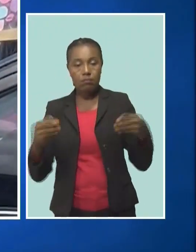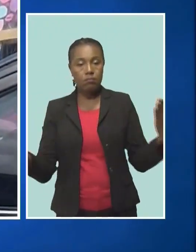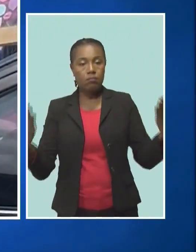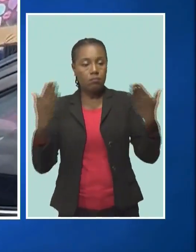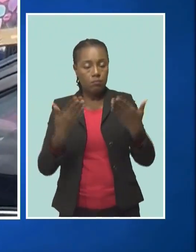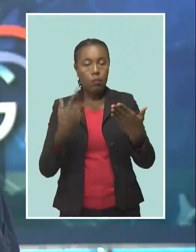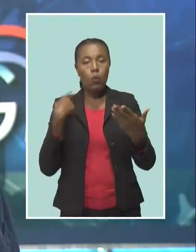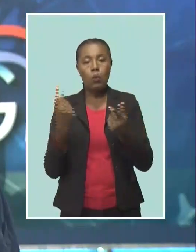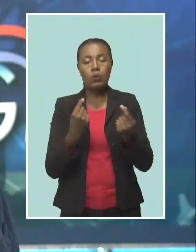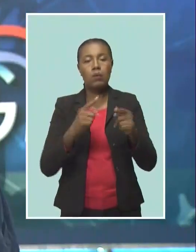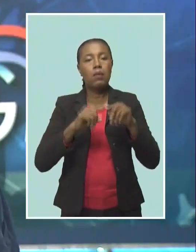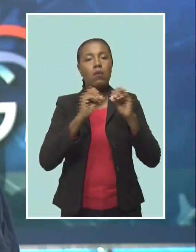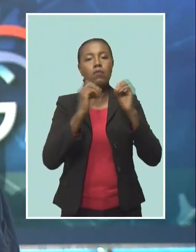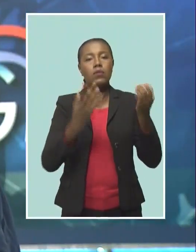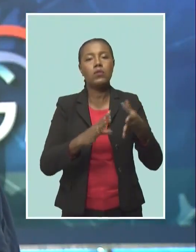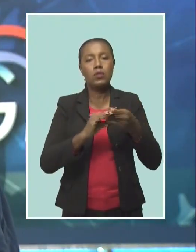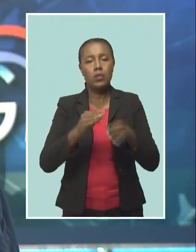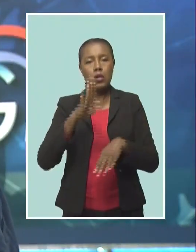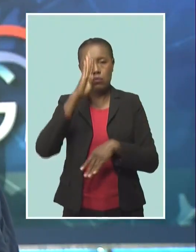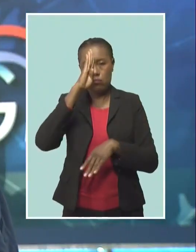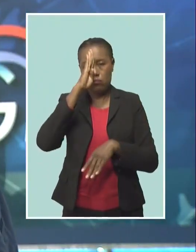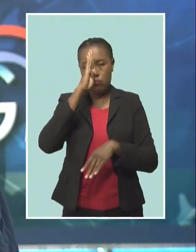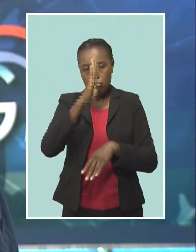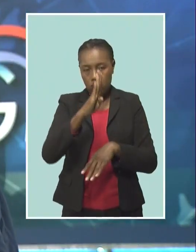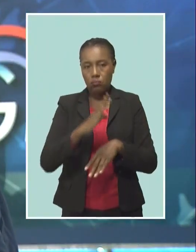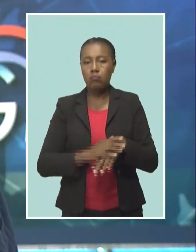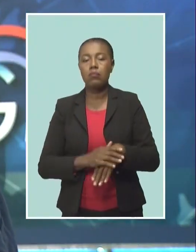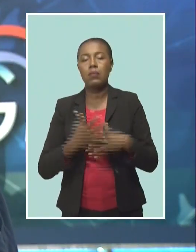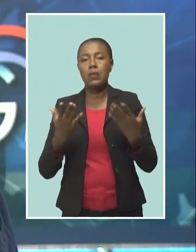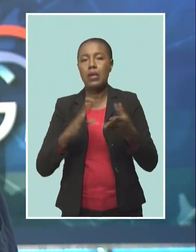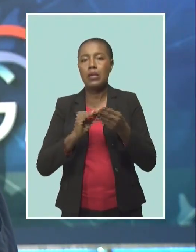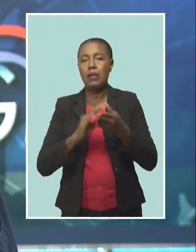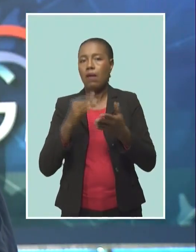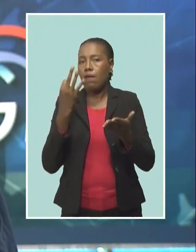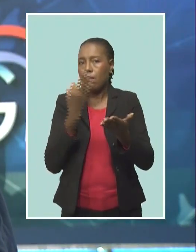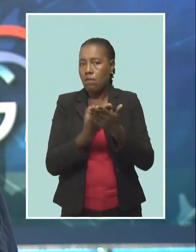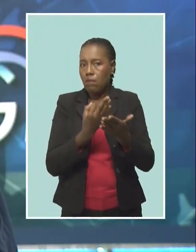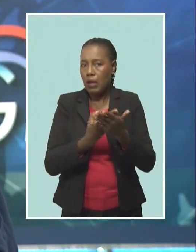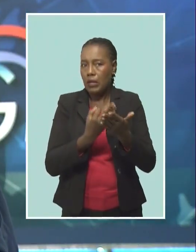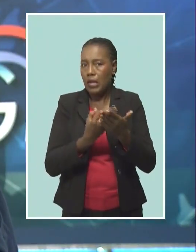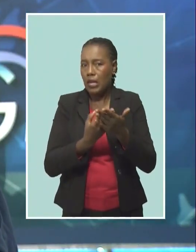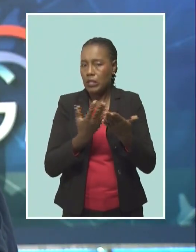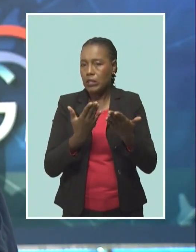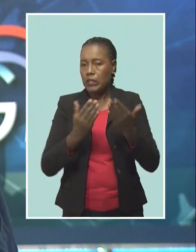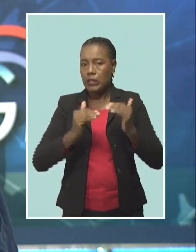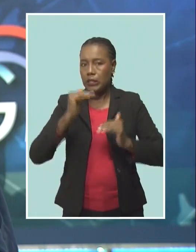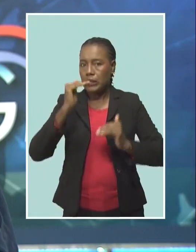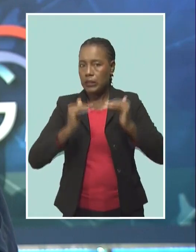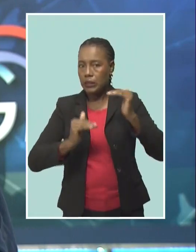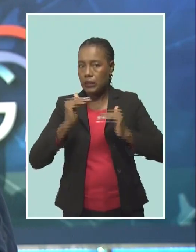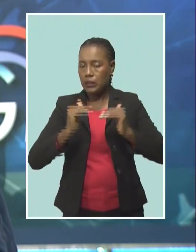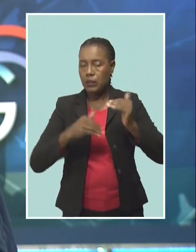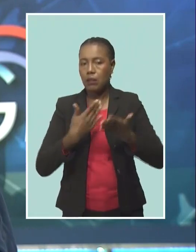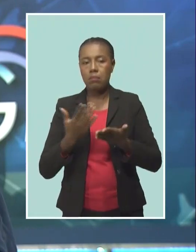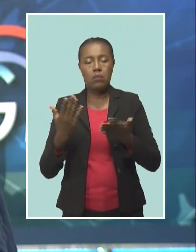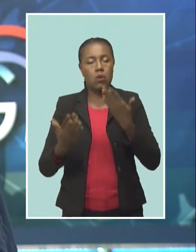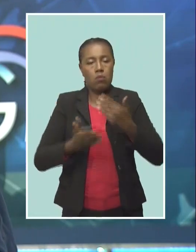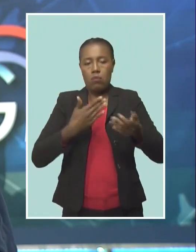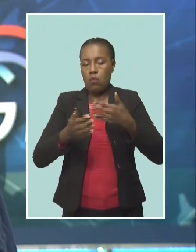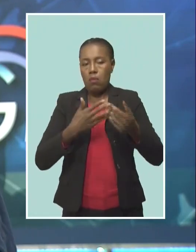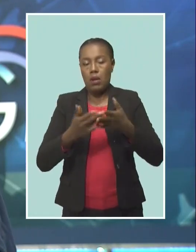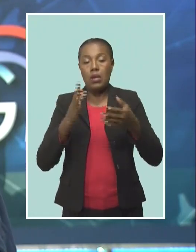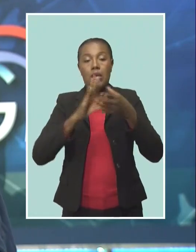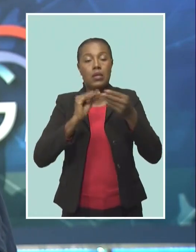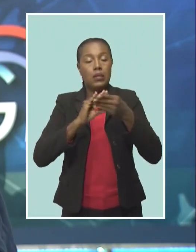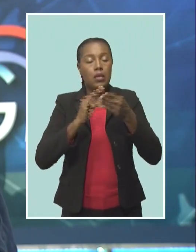that stricter measures were taken following the discovery of financial irregularities. Nevertheless, they say there is scope